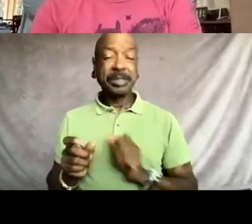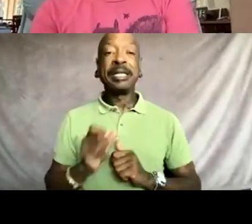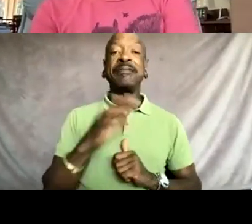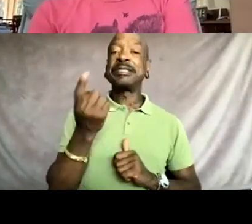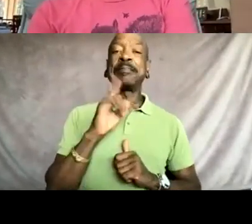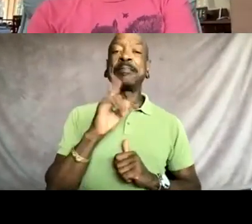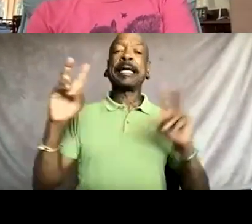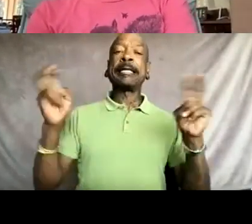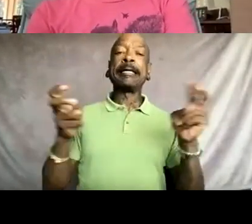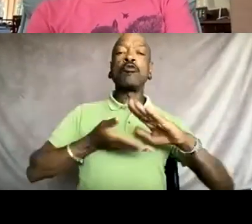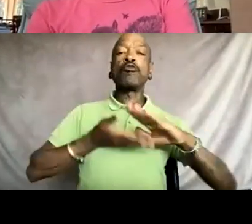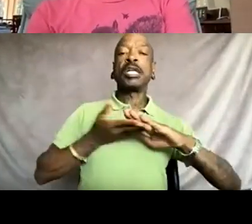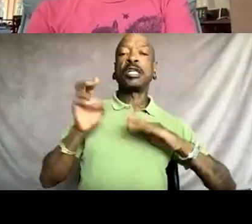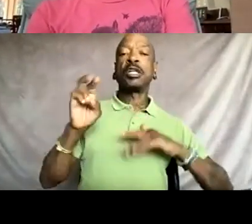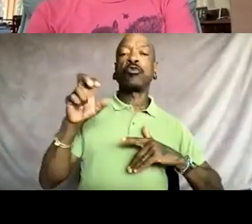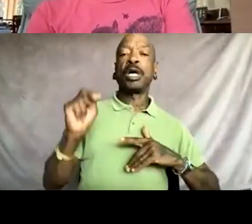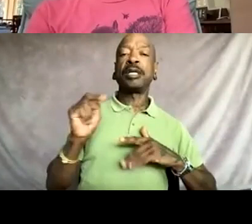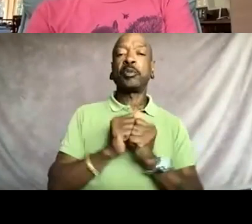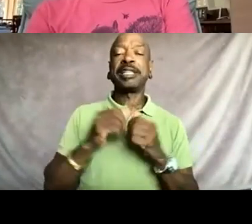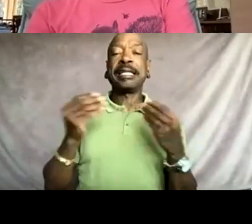So let's say that we put,